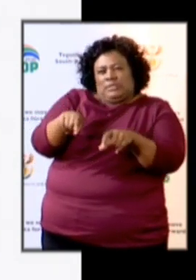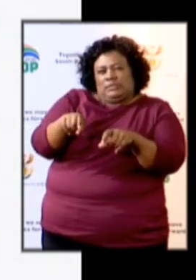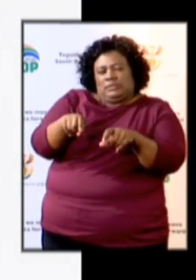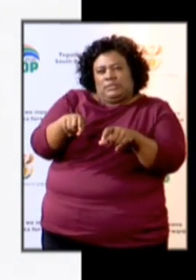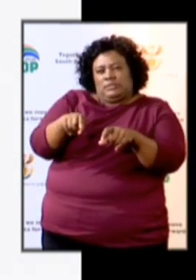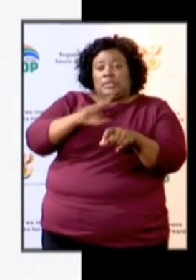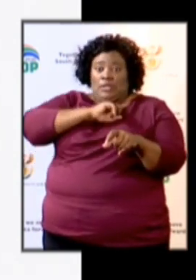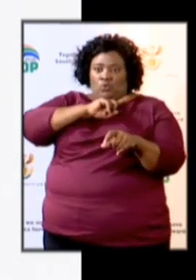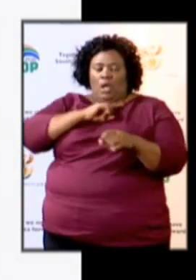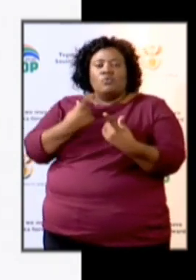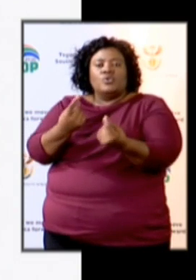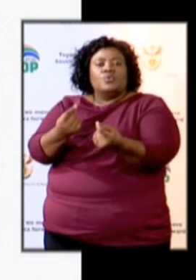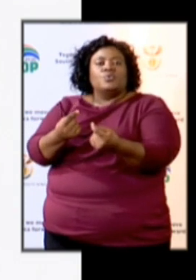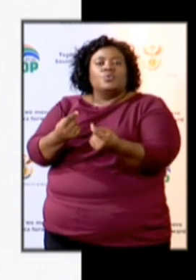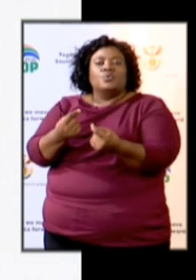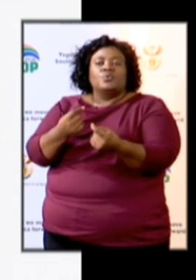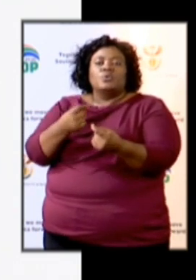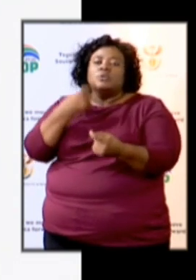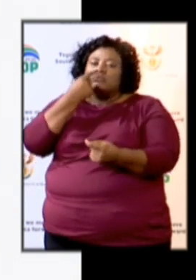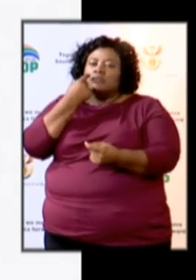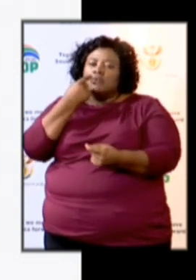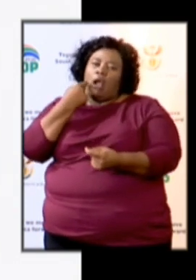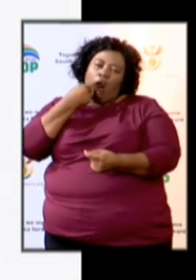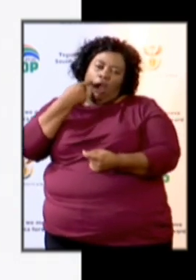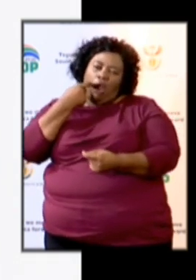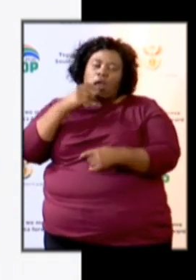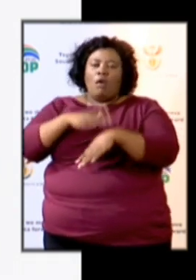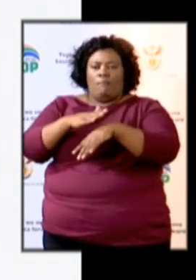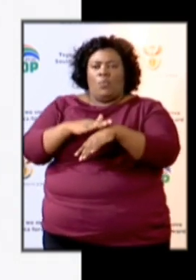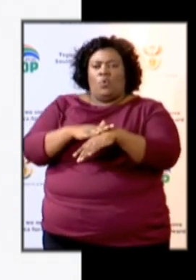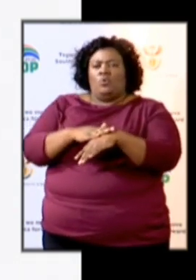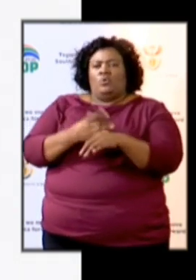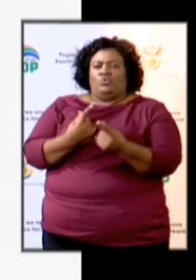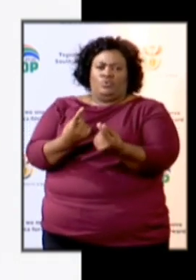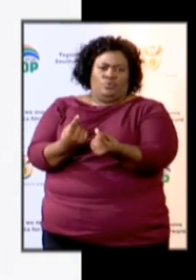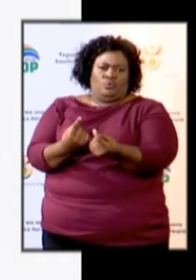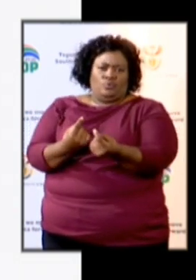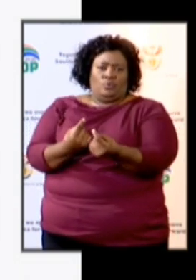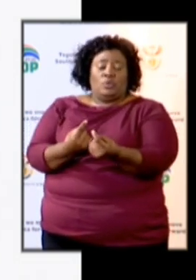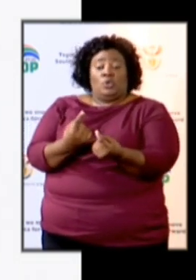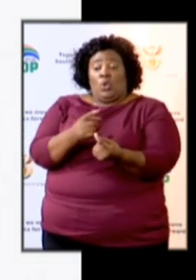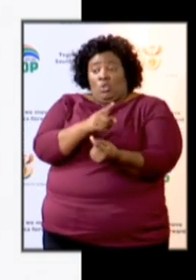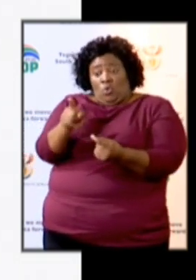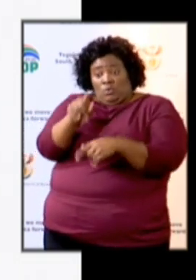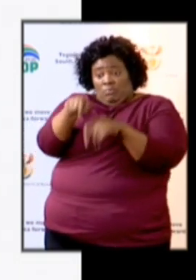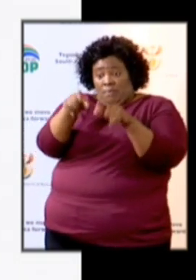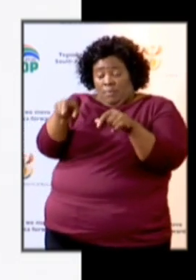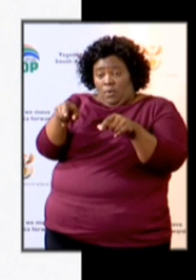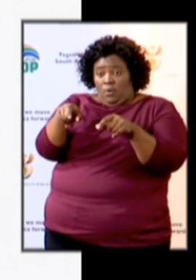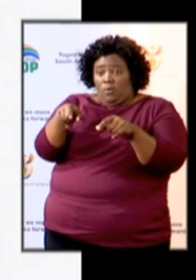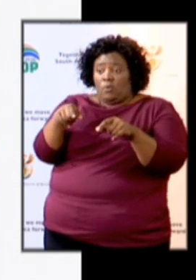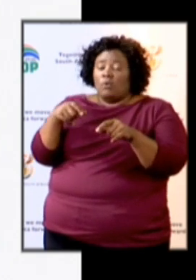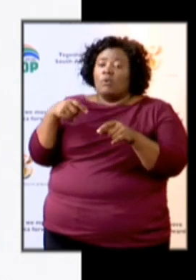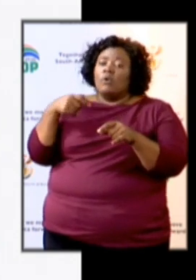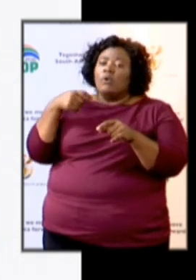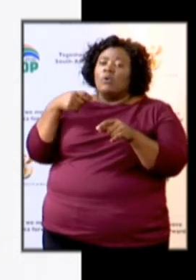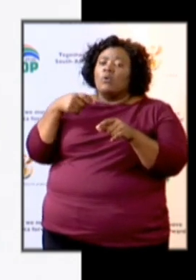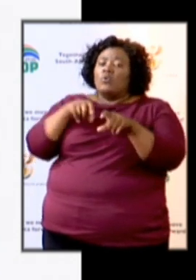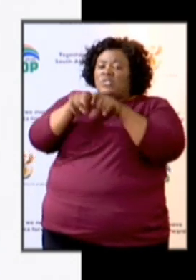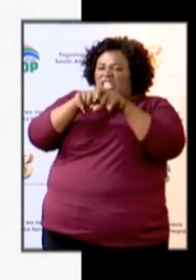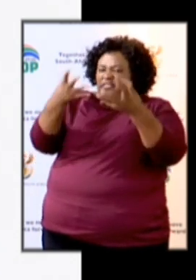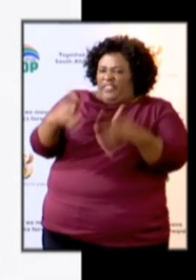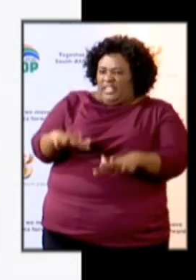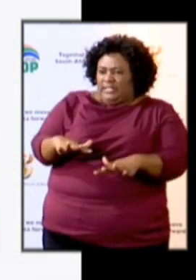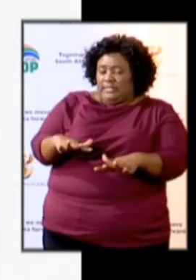if those people who are tested, that the positive tests